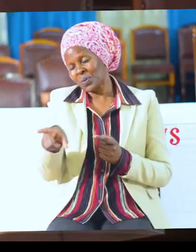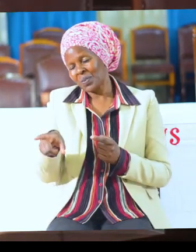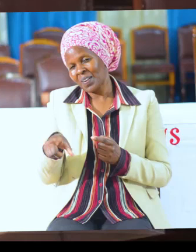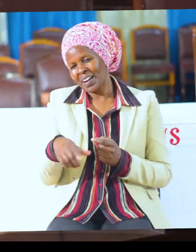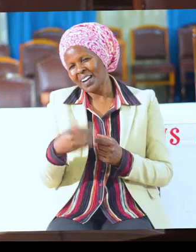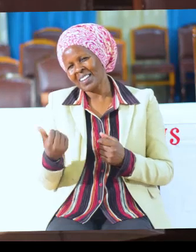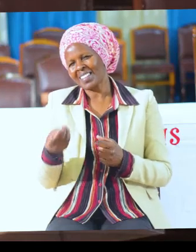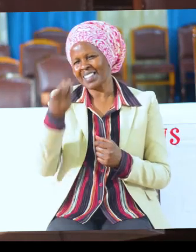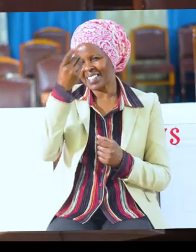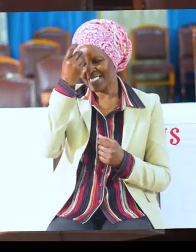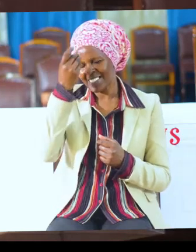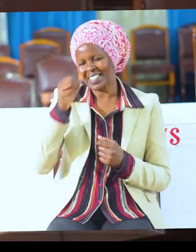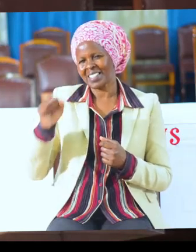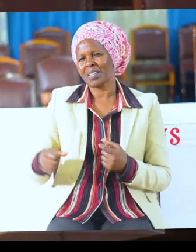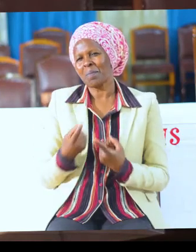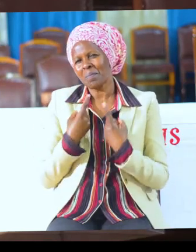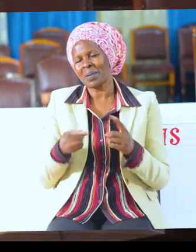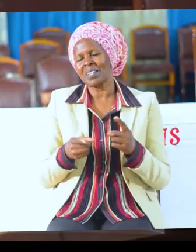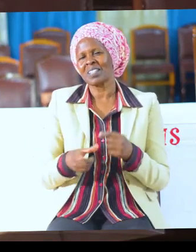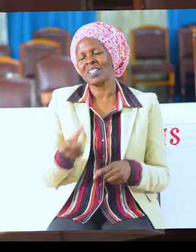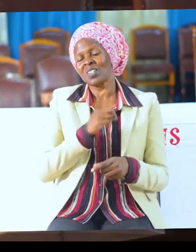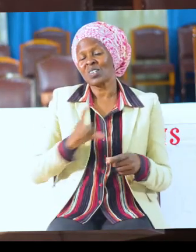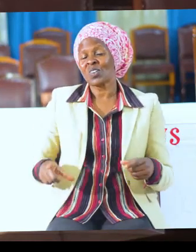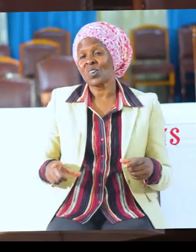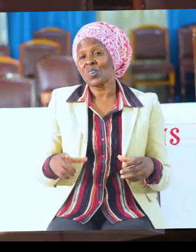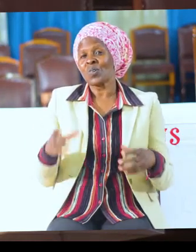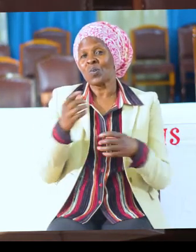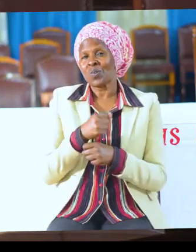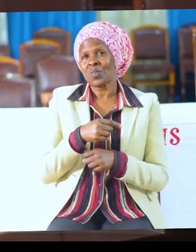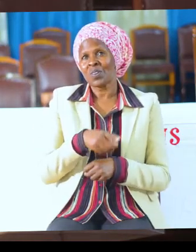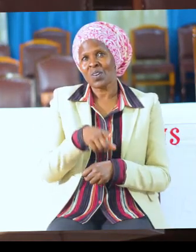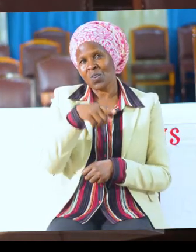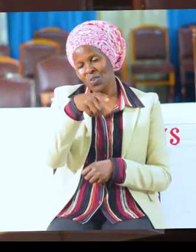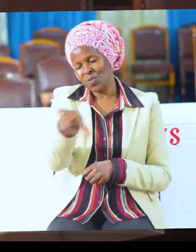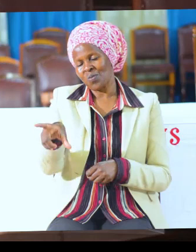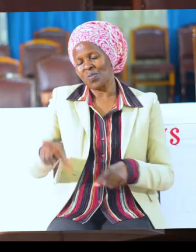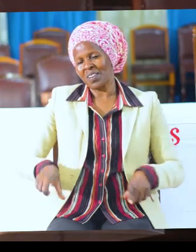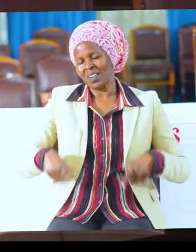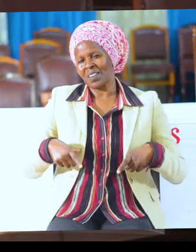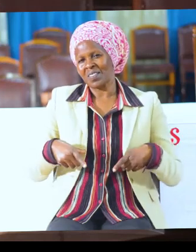other kind of sicknesses. But the Lord has sustained our life and we